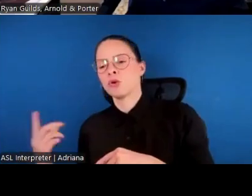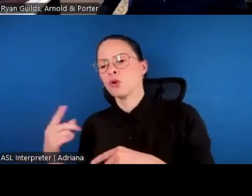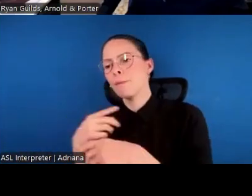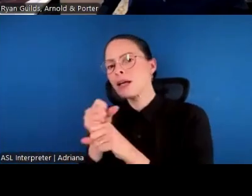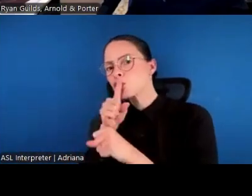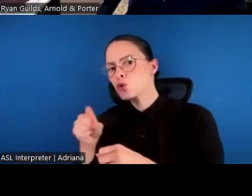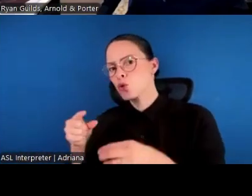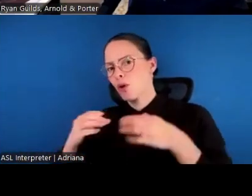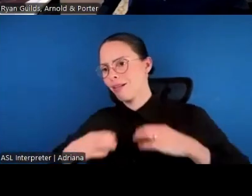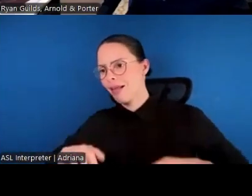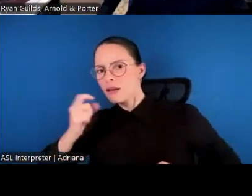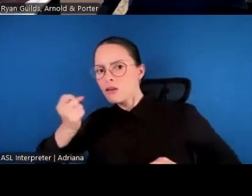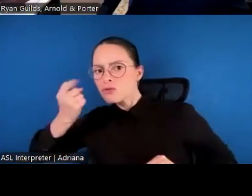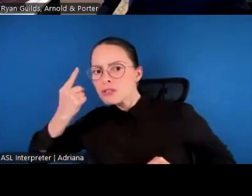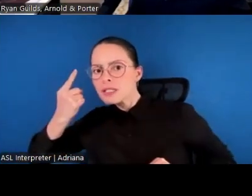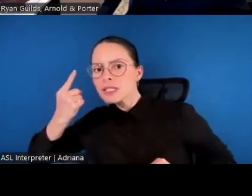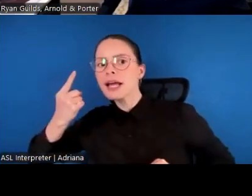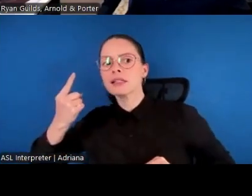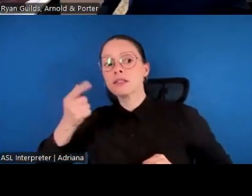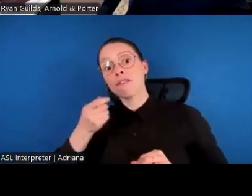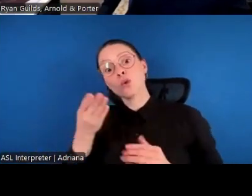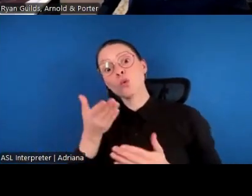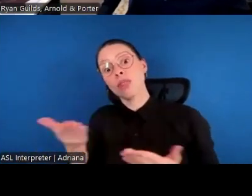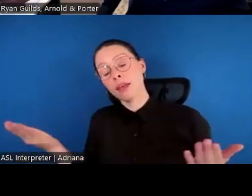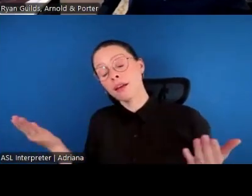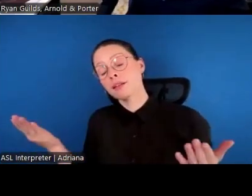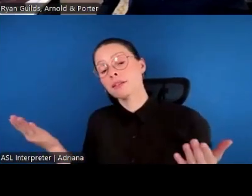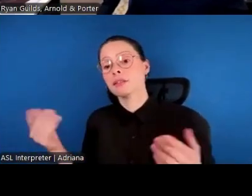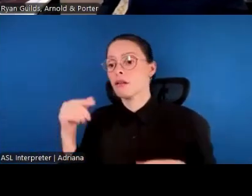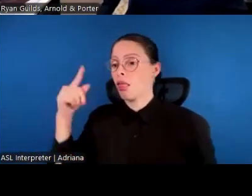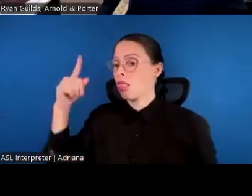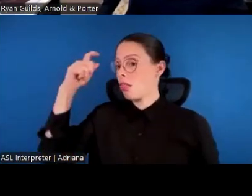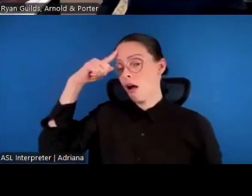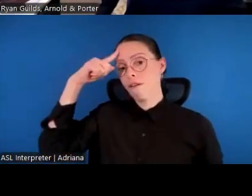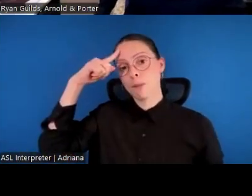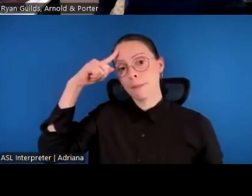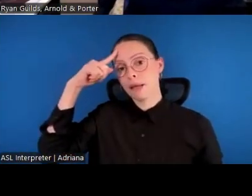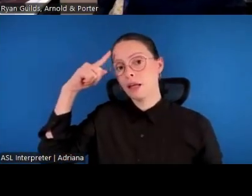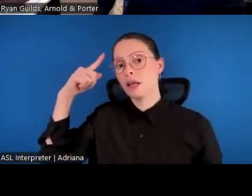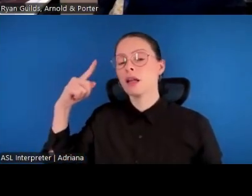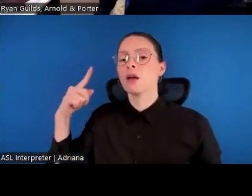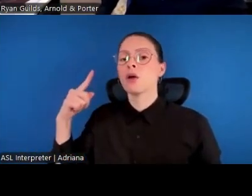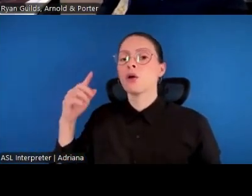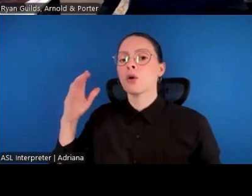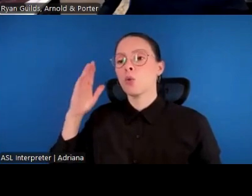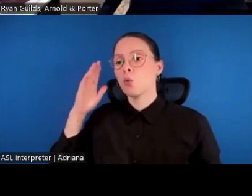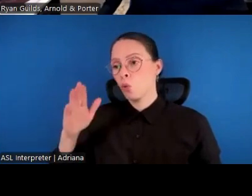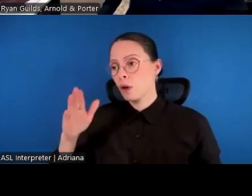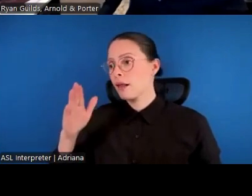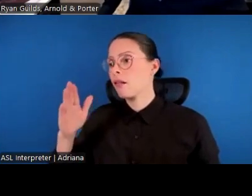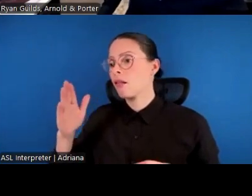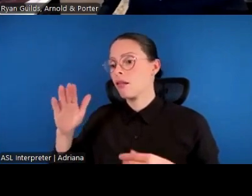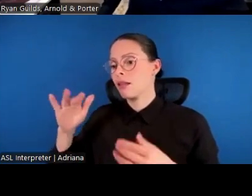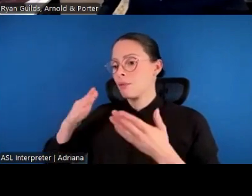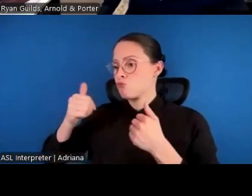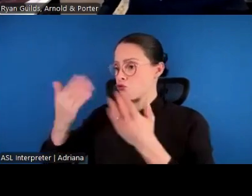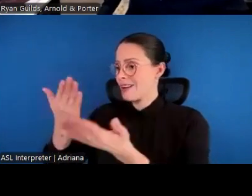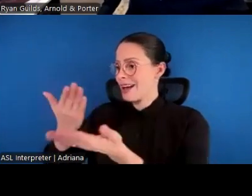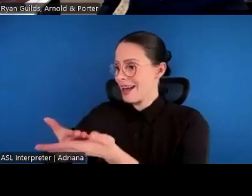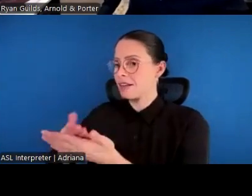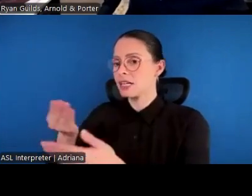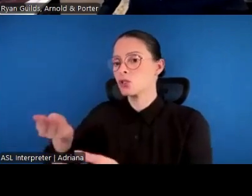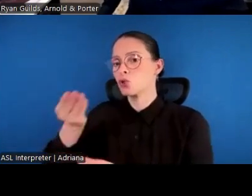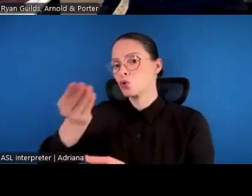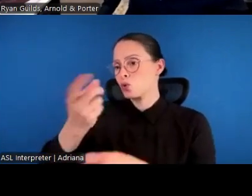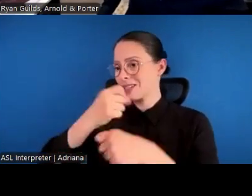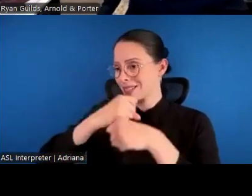client understands a couple of things about that the government is going to turn those things over to the defense. And also, from my perspective, important